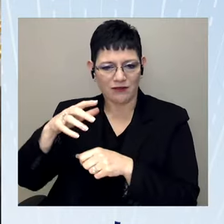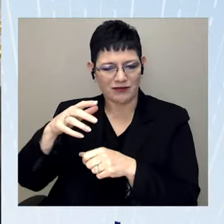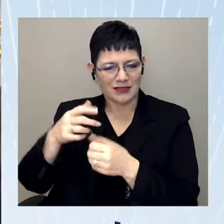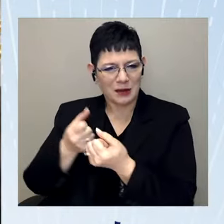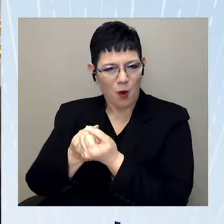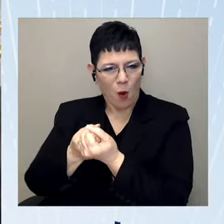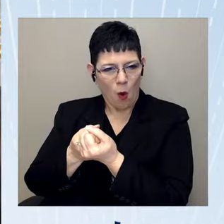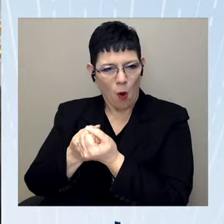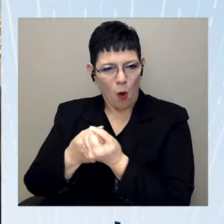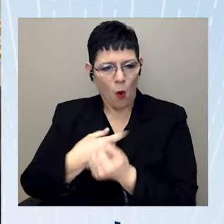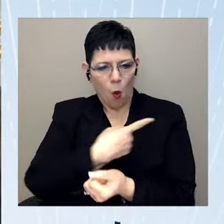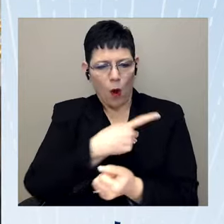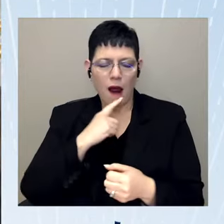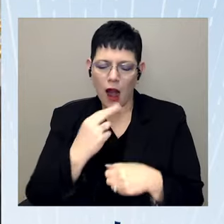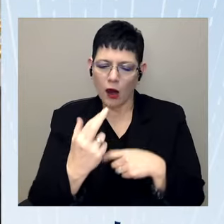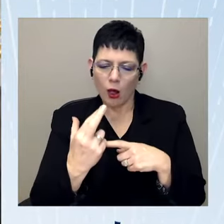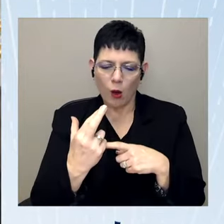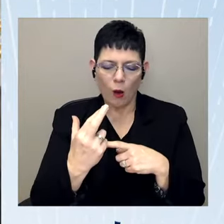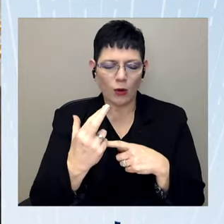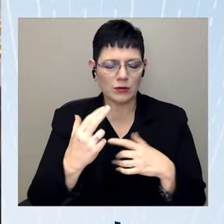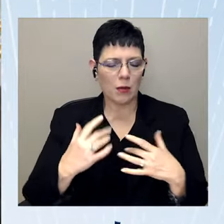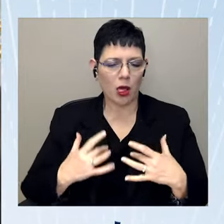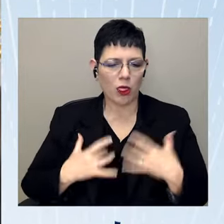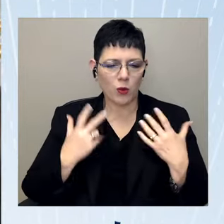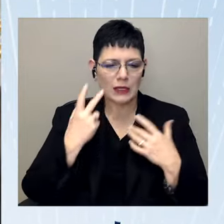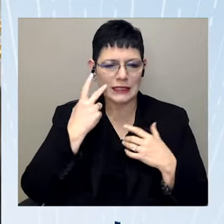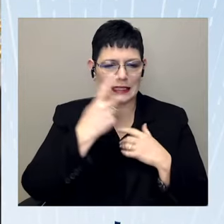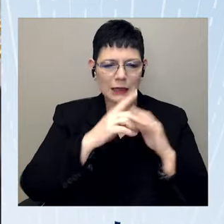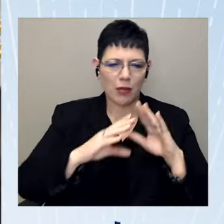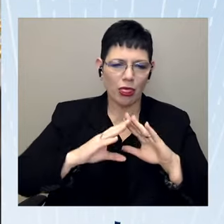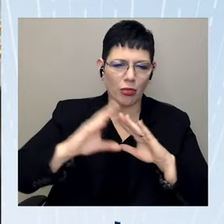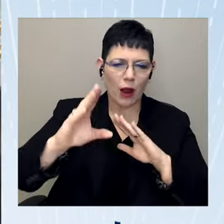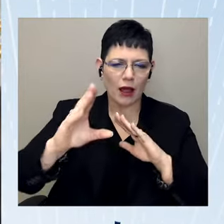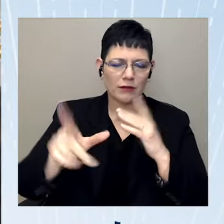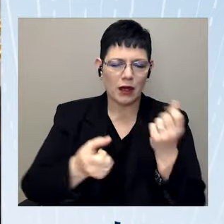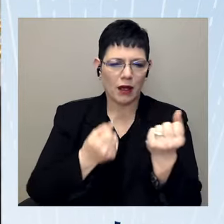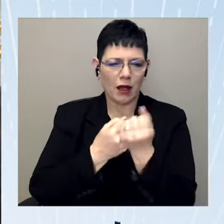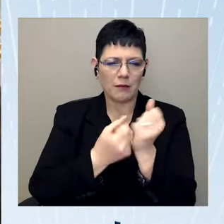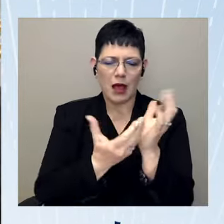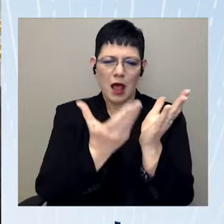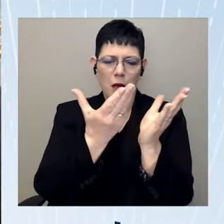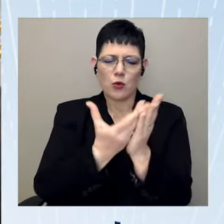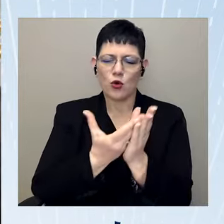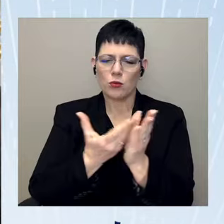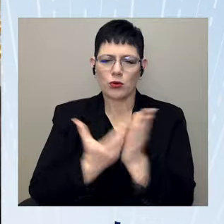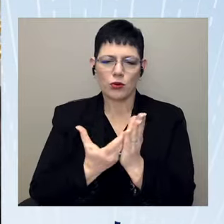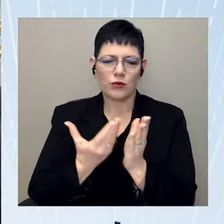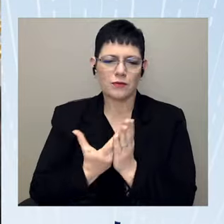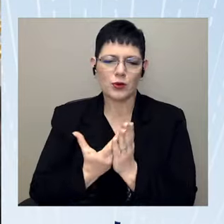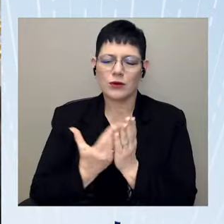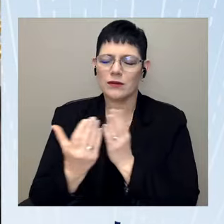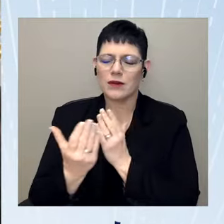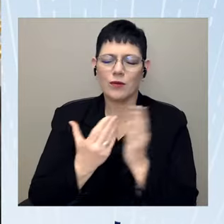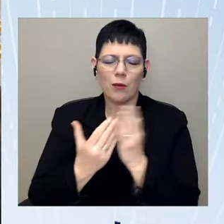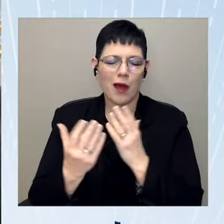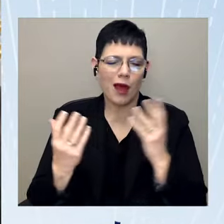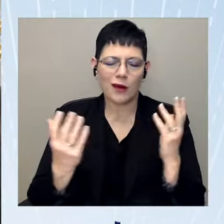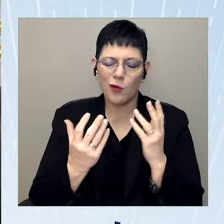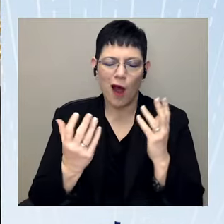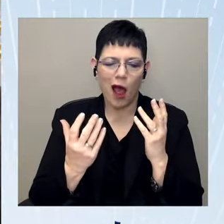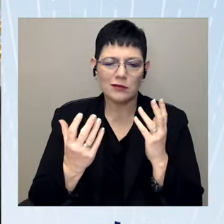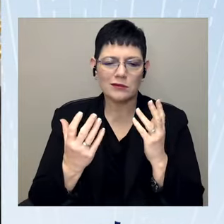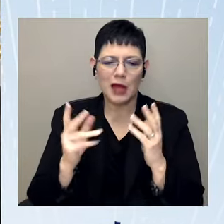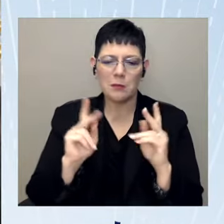so exciting to see him thriving, advocating, and proving to the whole world that no matter how underestimated someone can